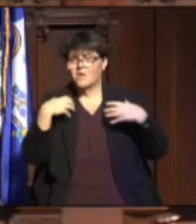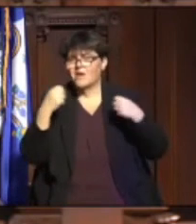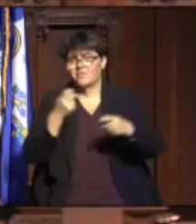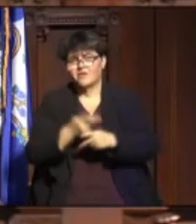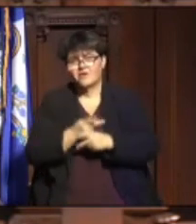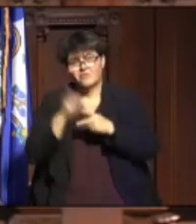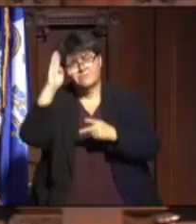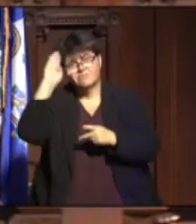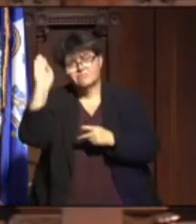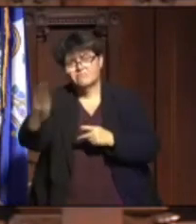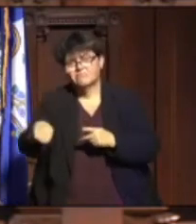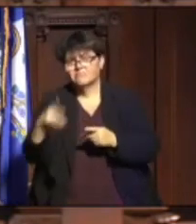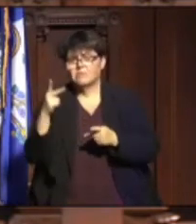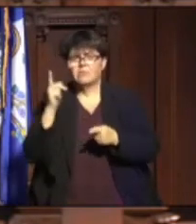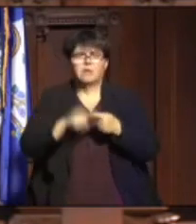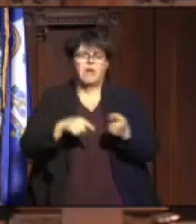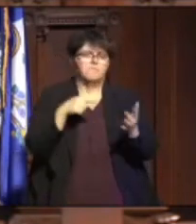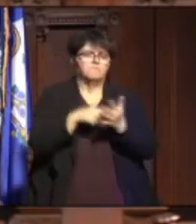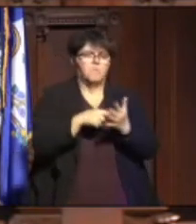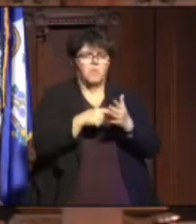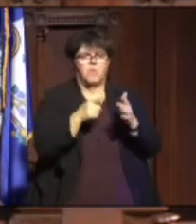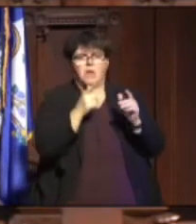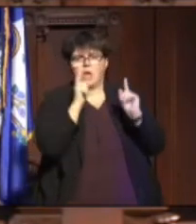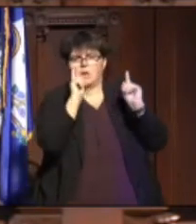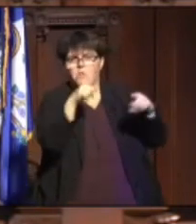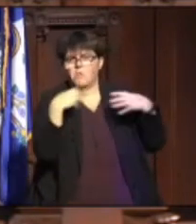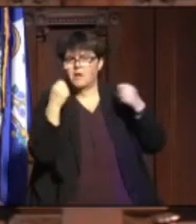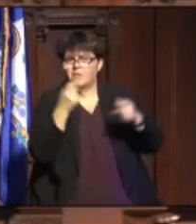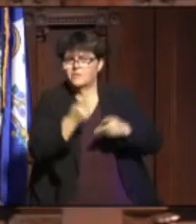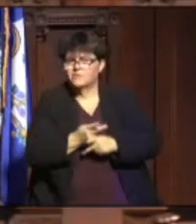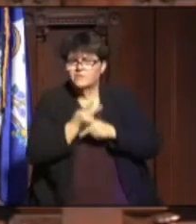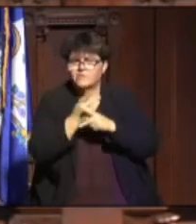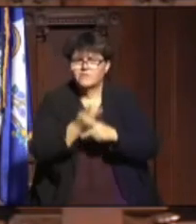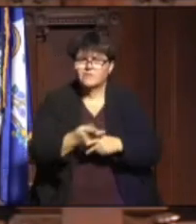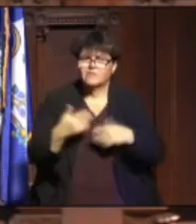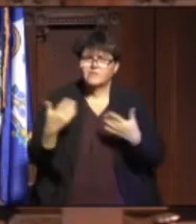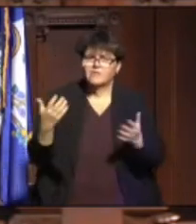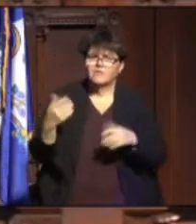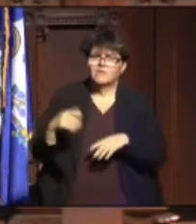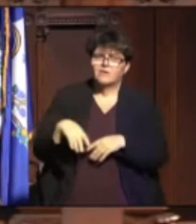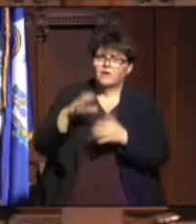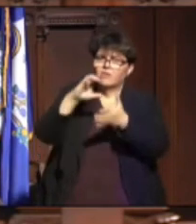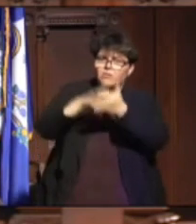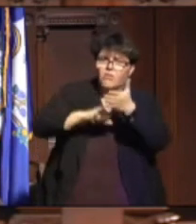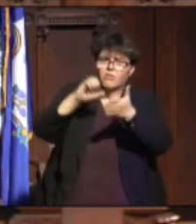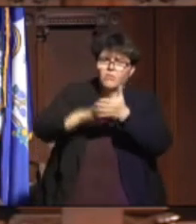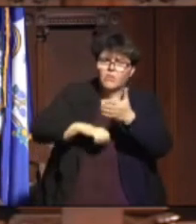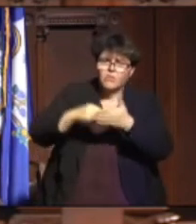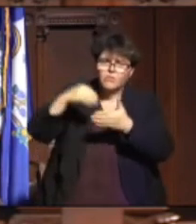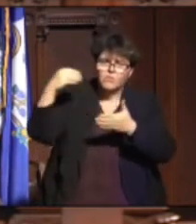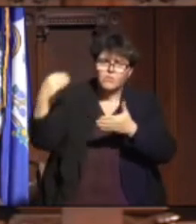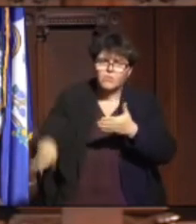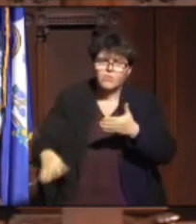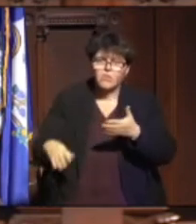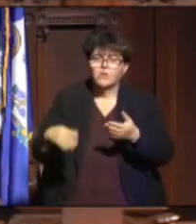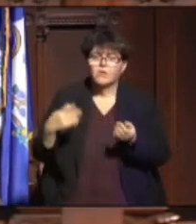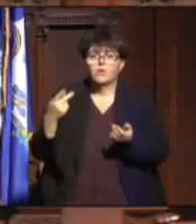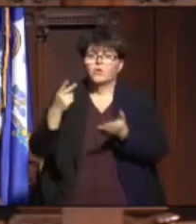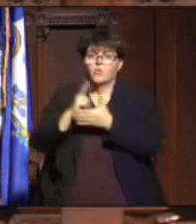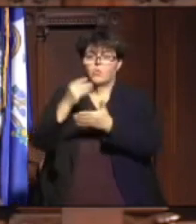my proposed budget includes a plan to use $20 million in federal funding to cancel an